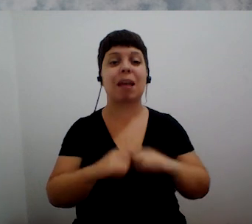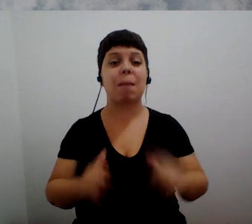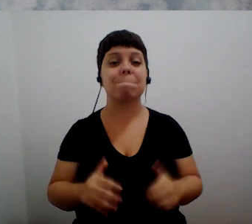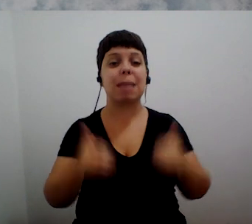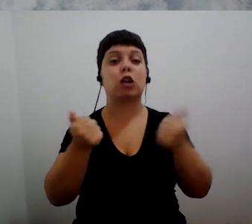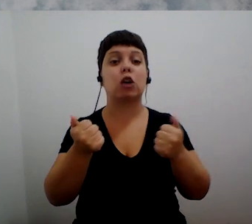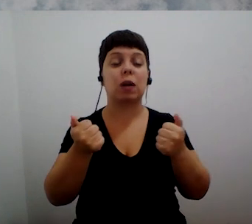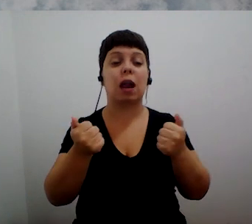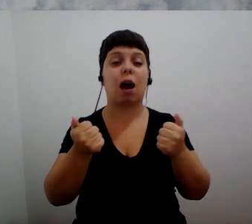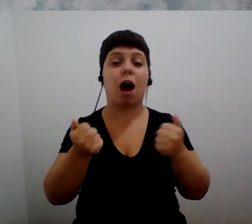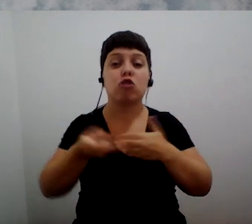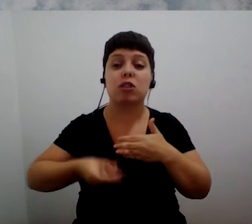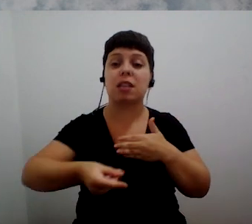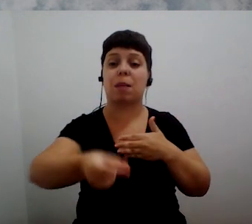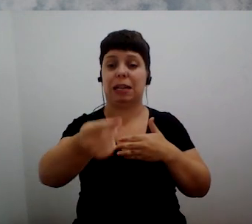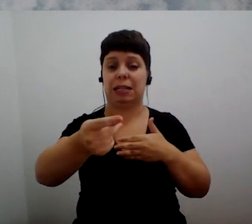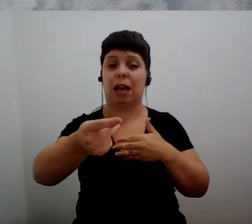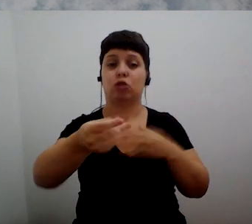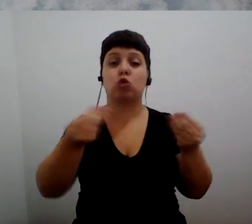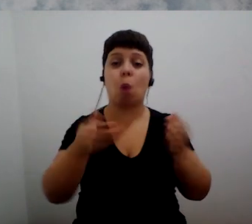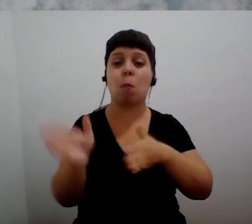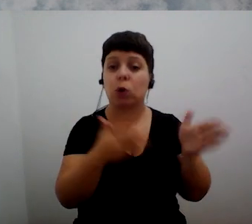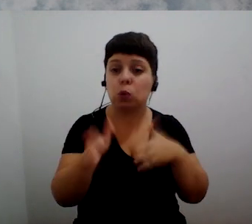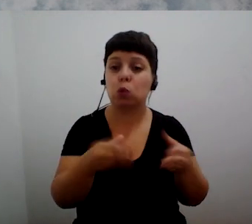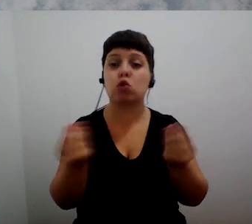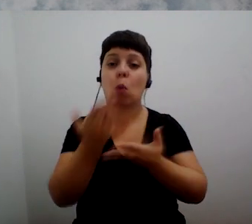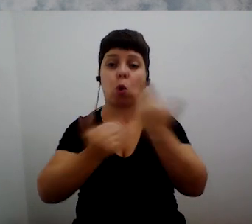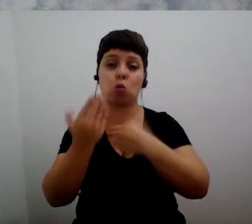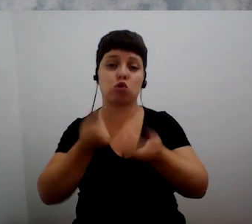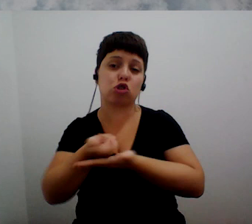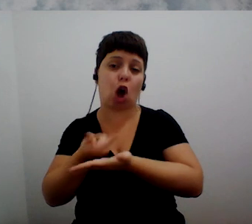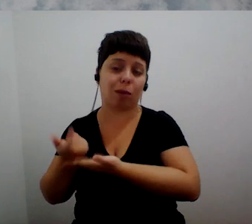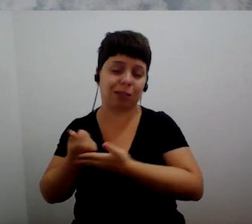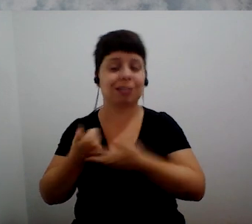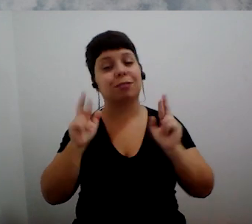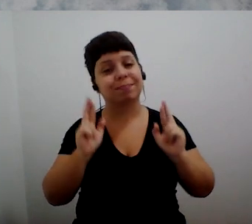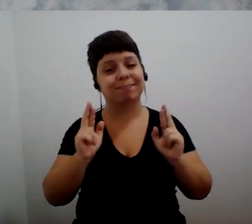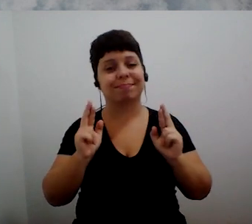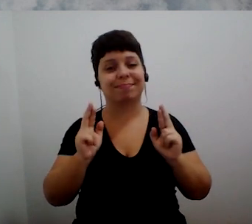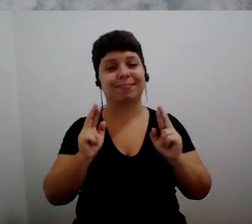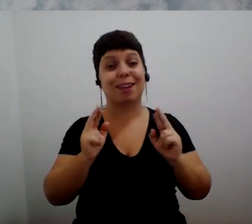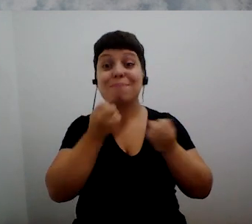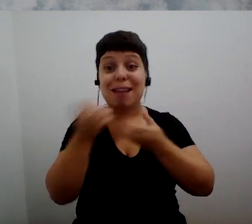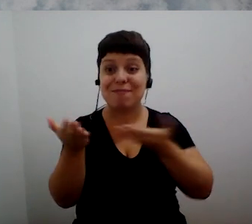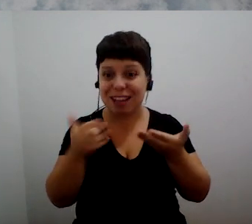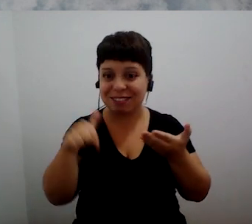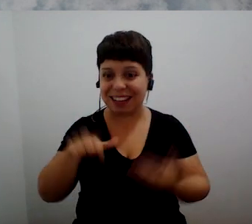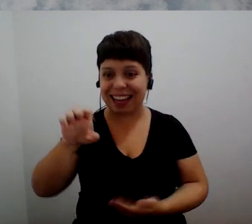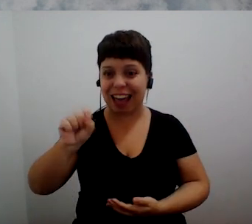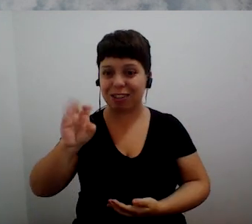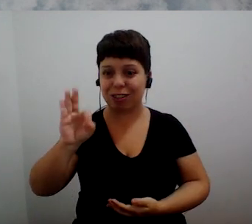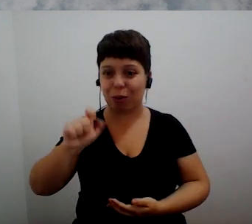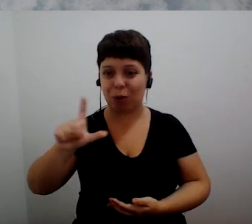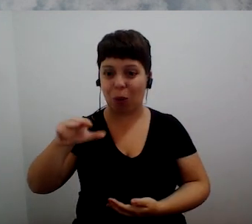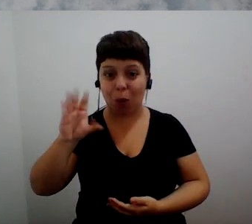and consume. So I wish you welcome to Stockholm. I hope you can be there in real life. And thank you so